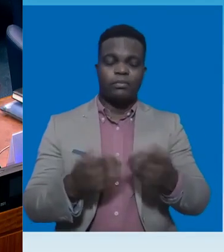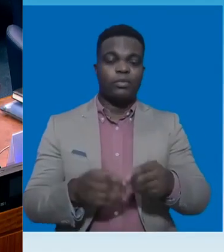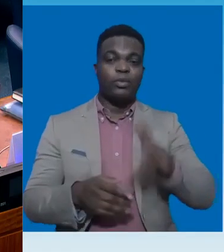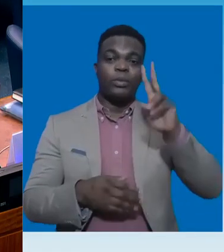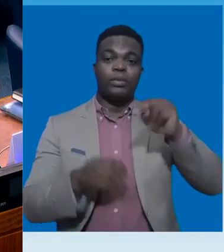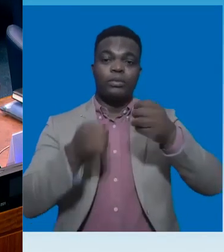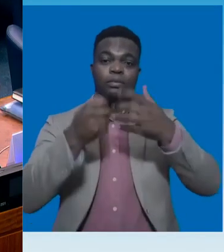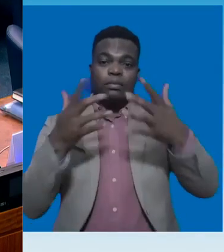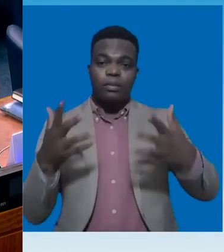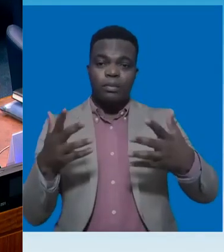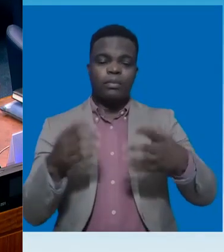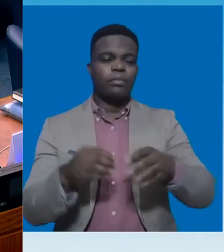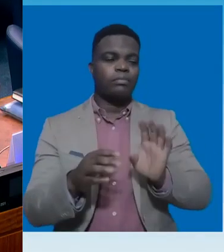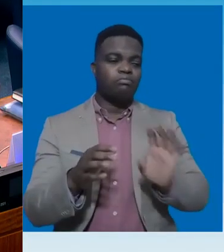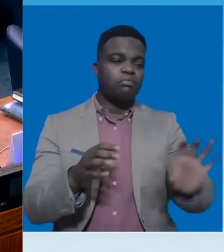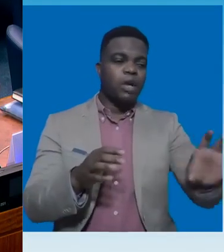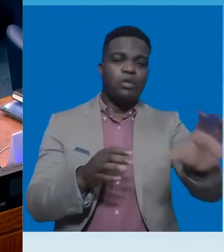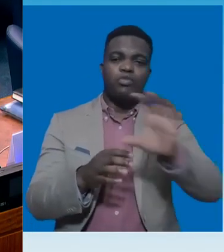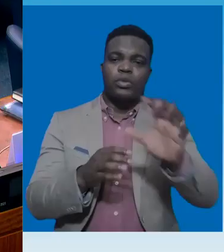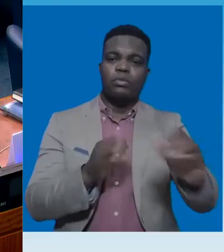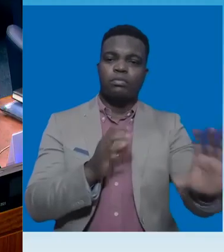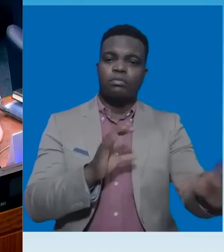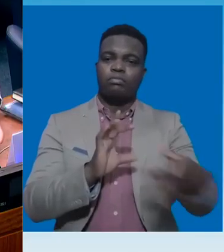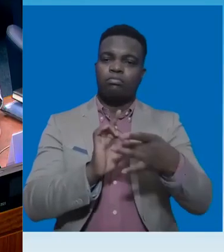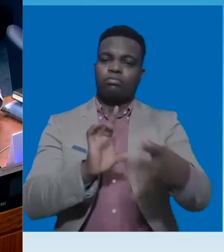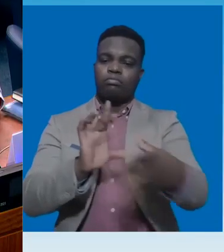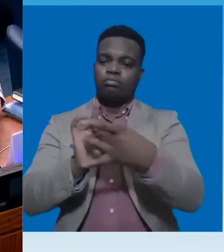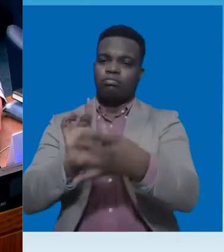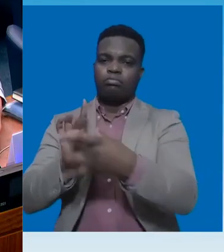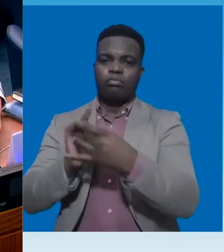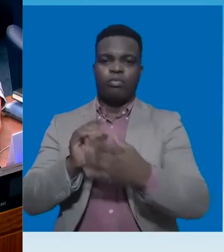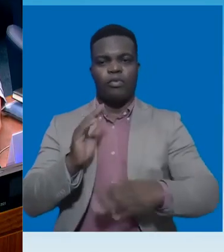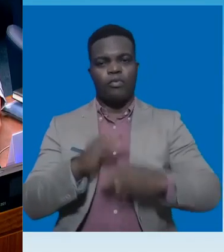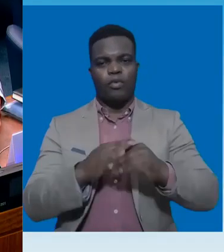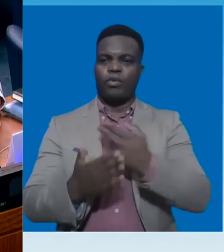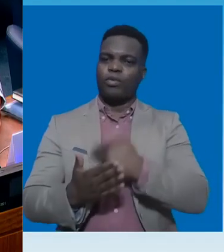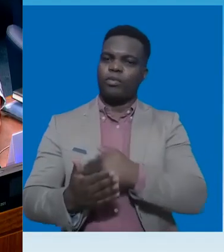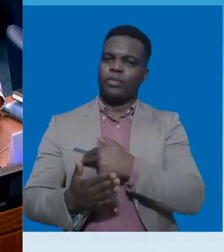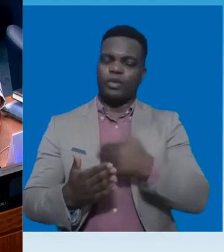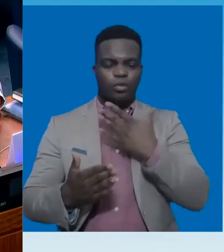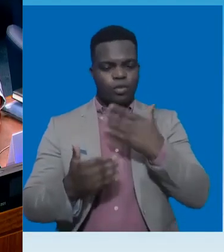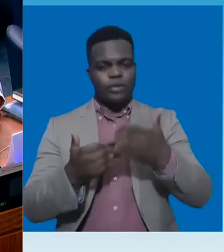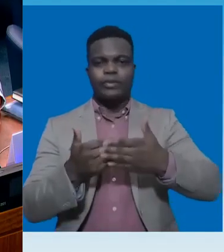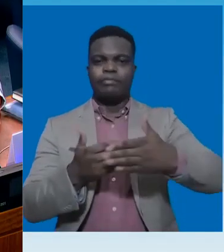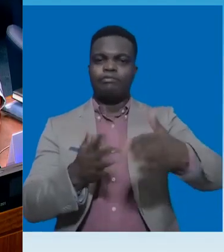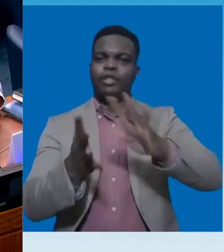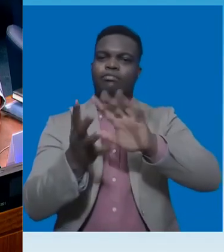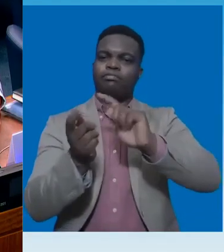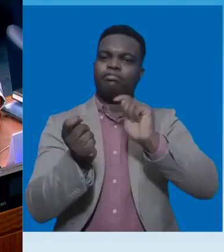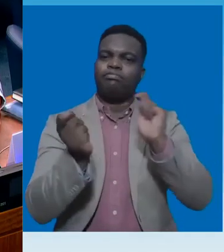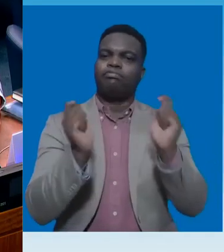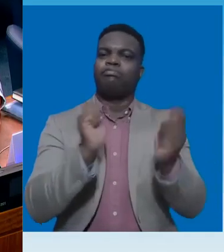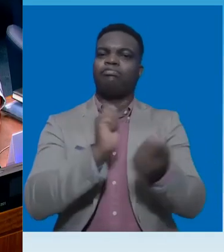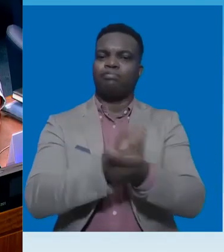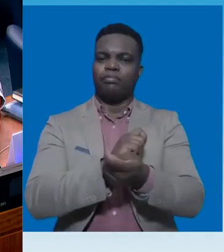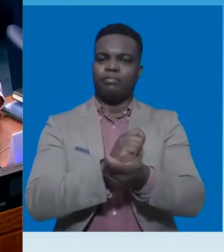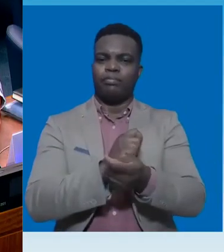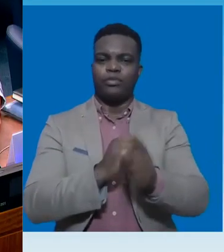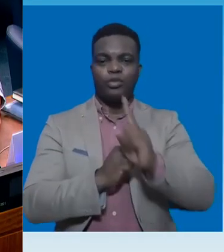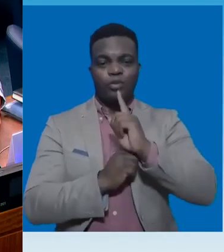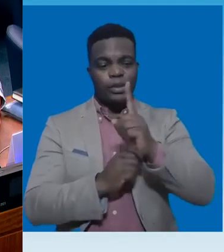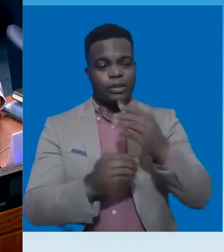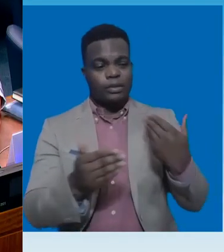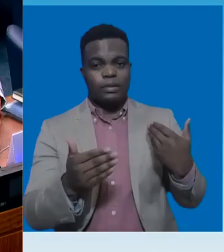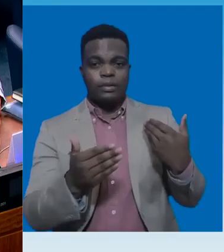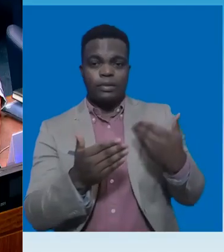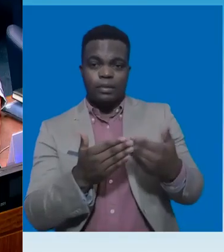the transformative progress made under UNDIS over the past 6 years, which has set an excellent example